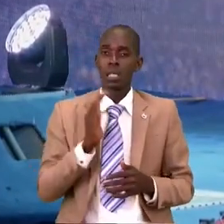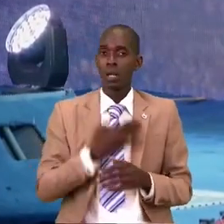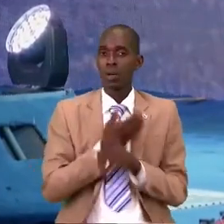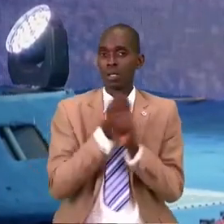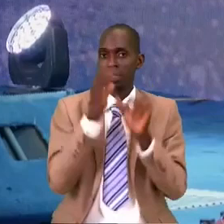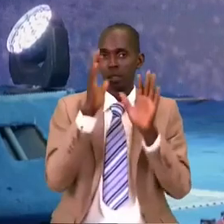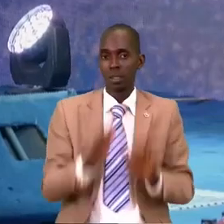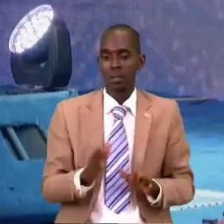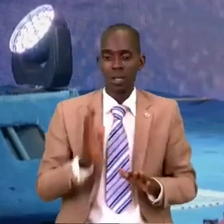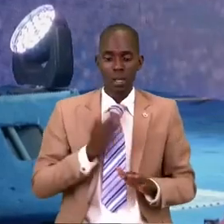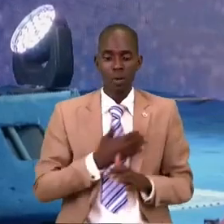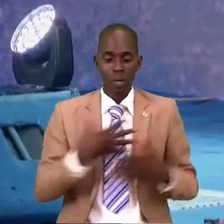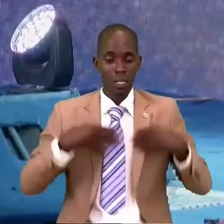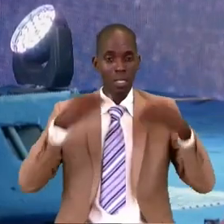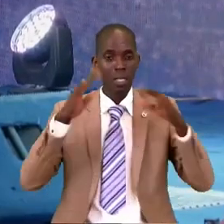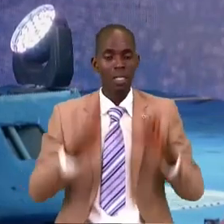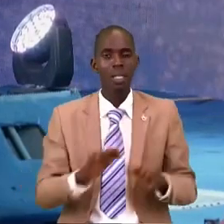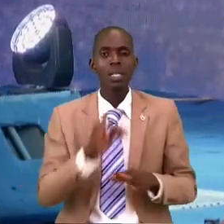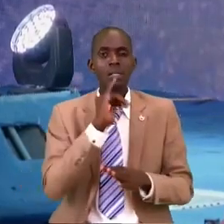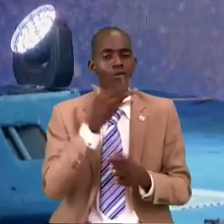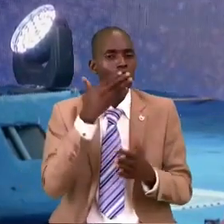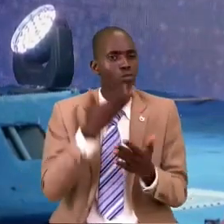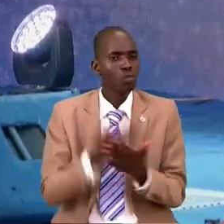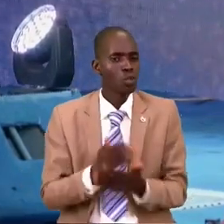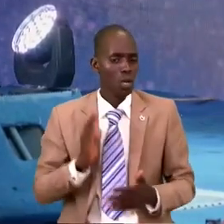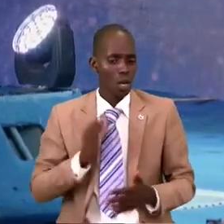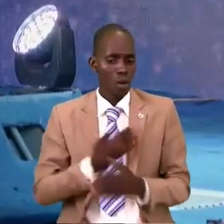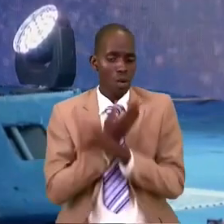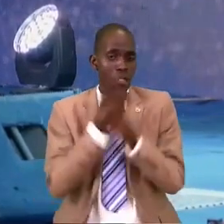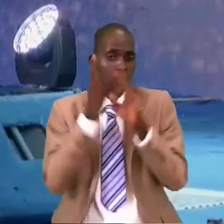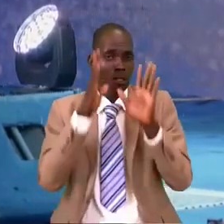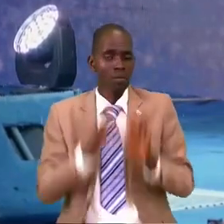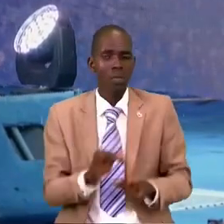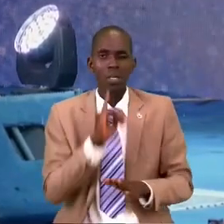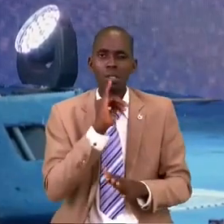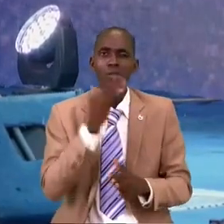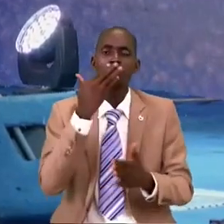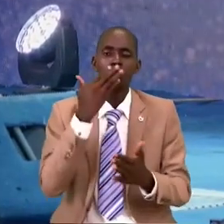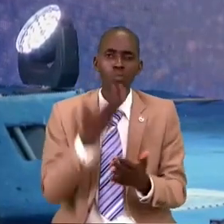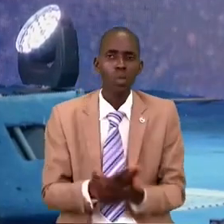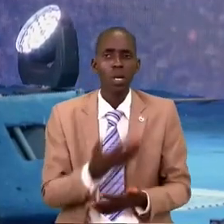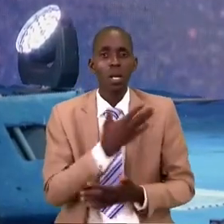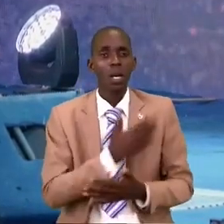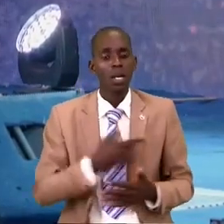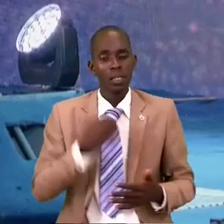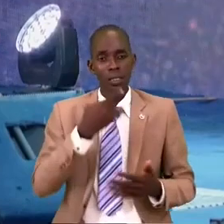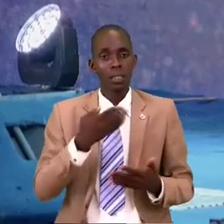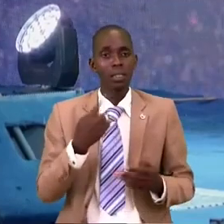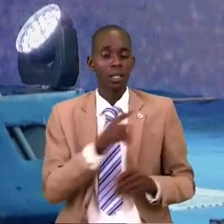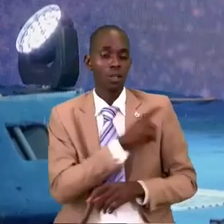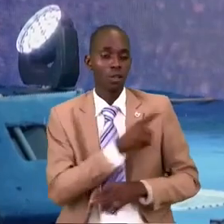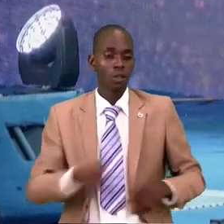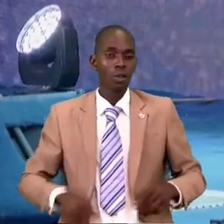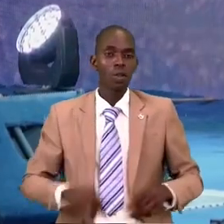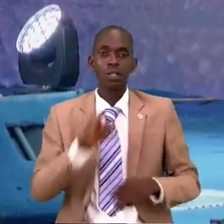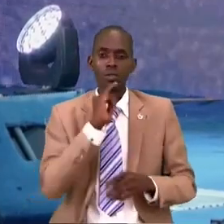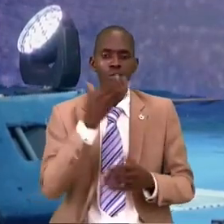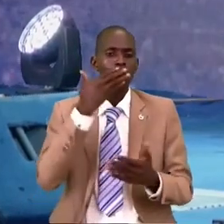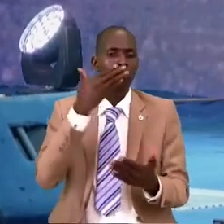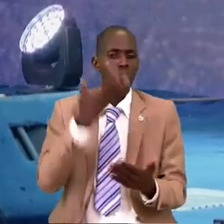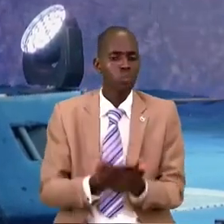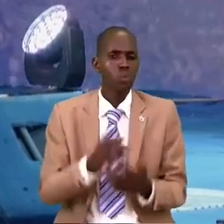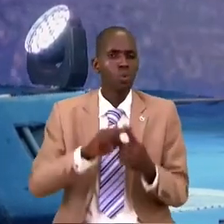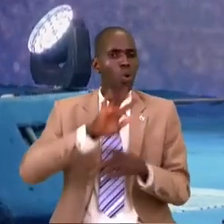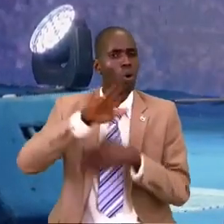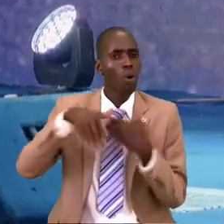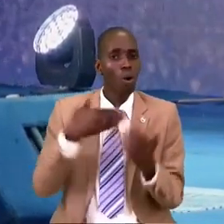is good to all. It's good for them in the east. It's good for them in the west. It's good for them in the